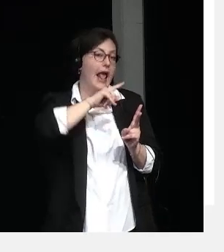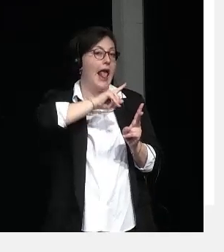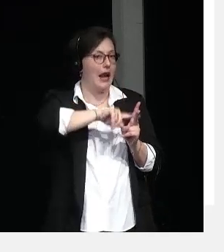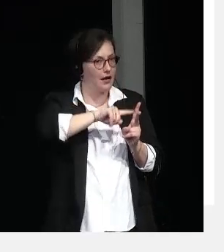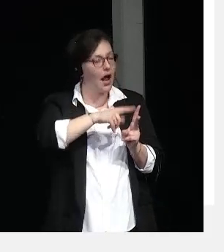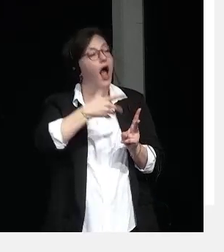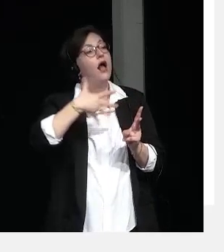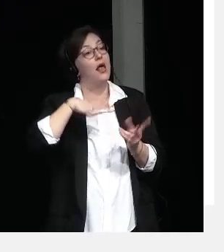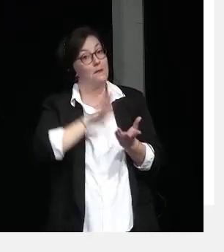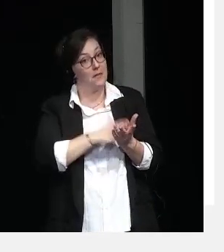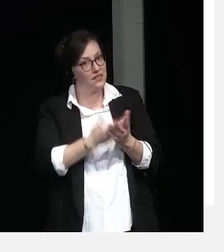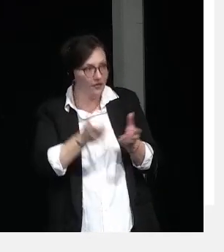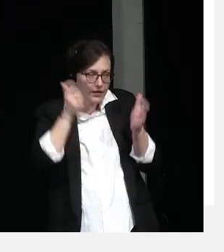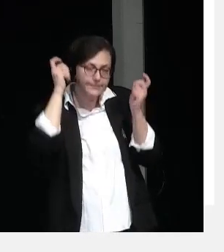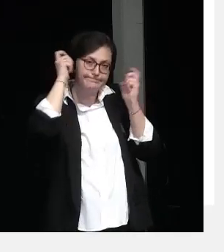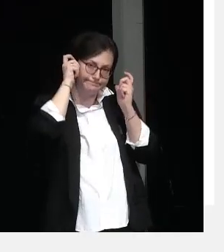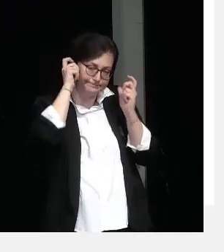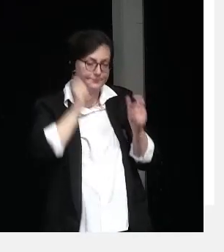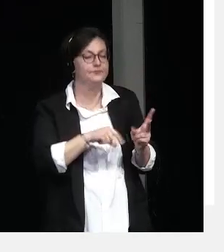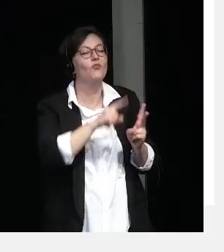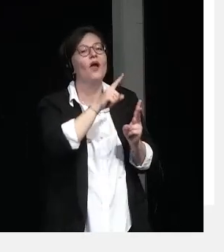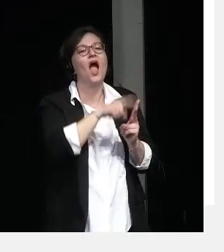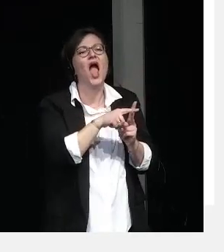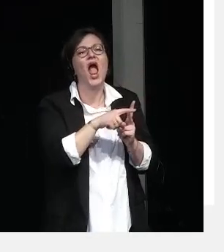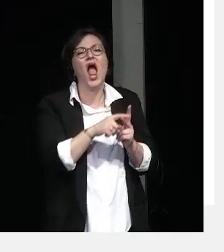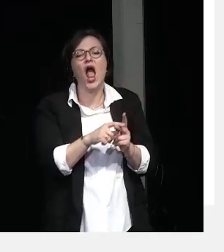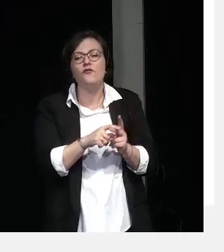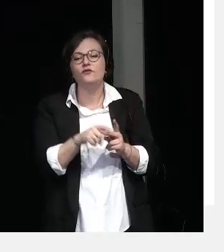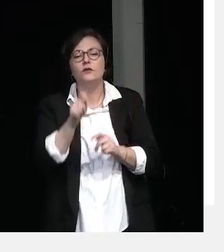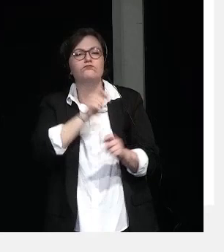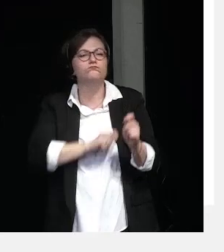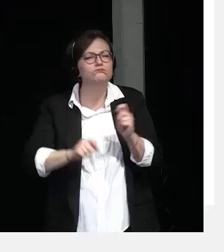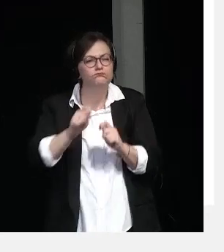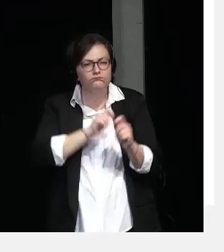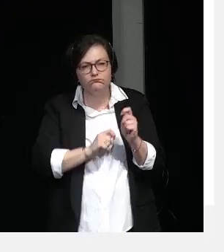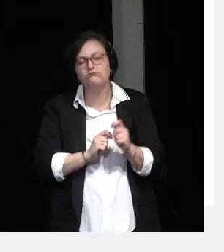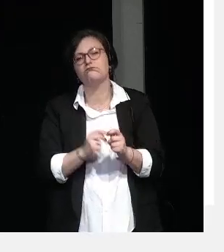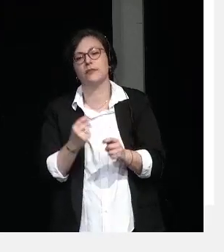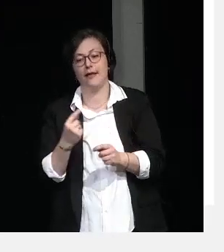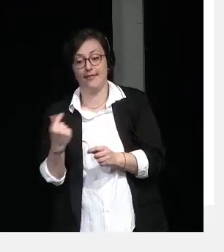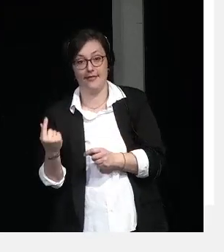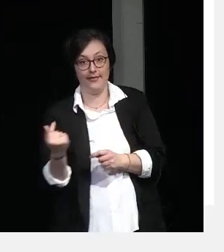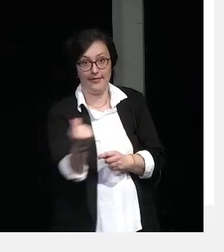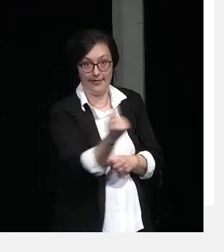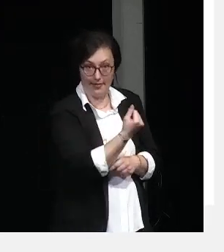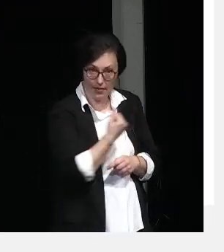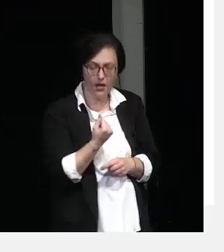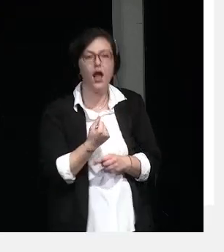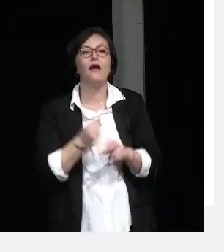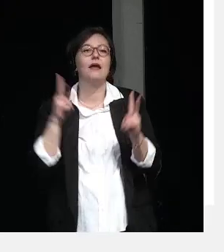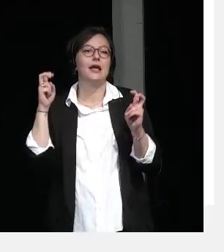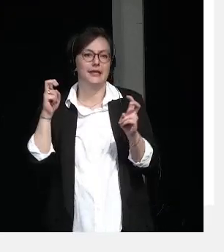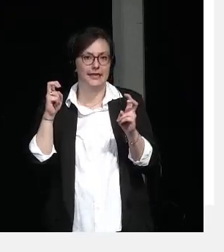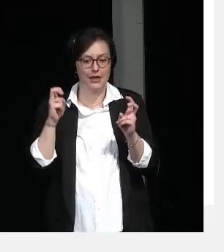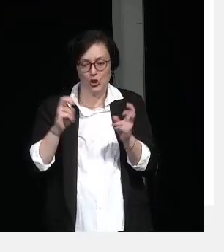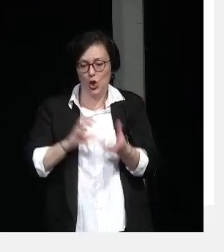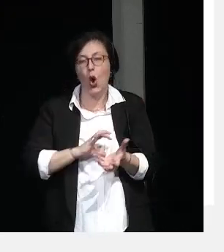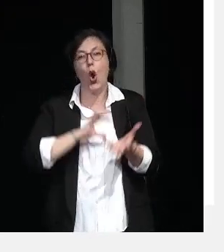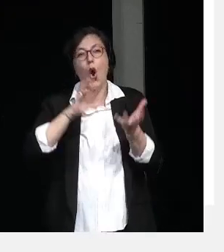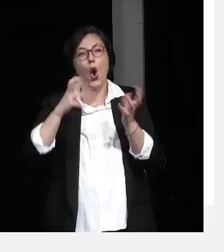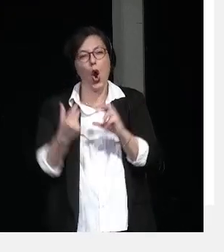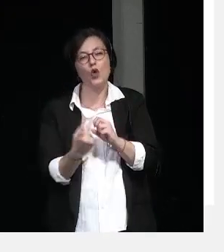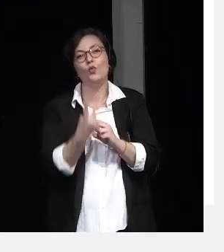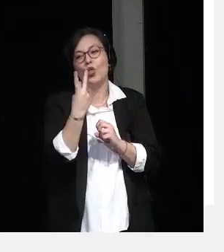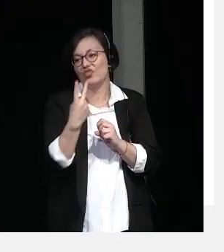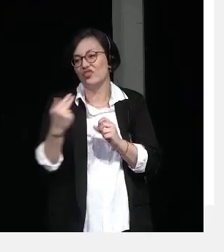Sides of the Same World and a disability counselor. And Ms. Roxanne Giampapa,